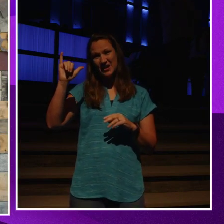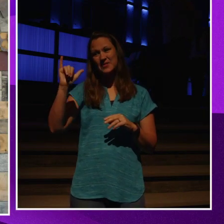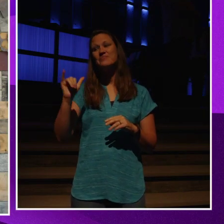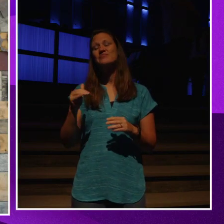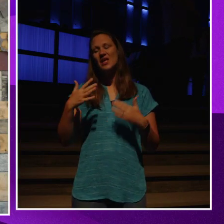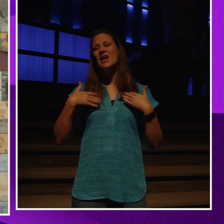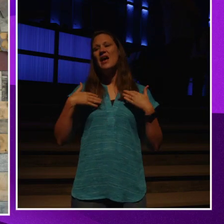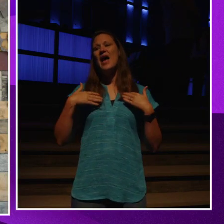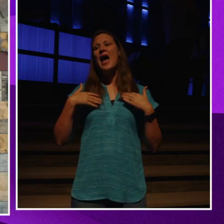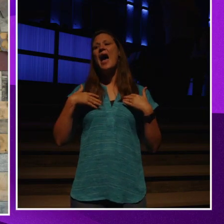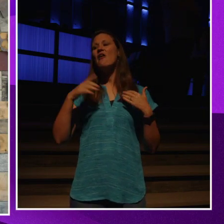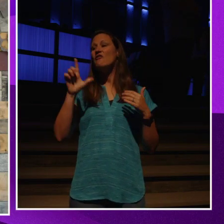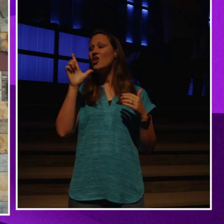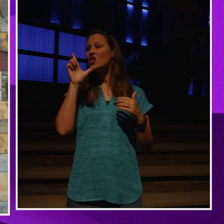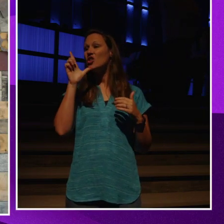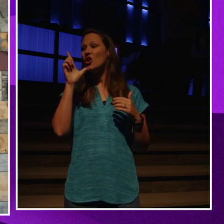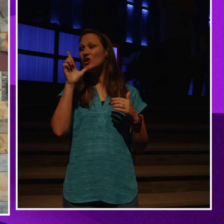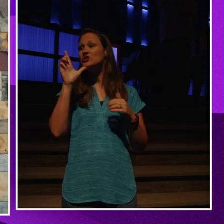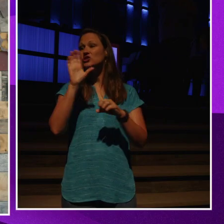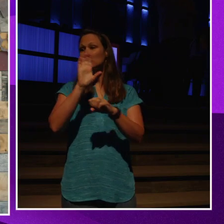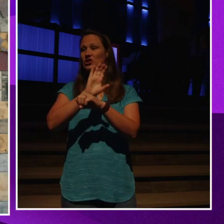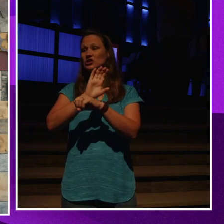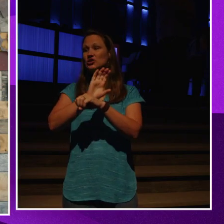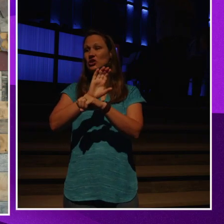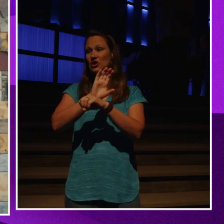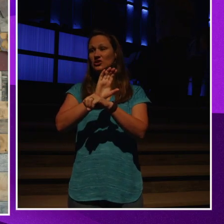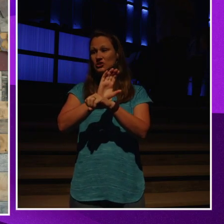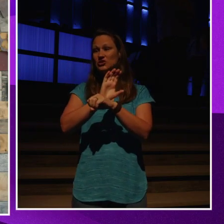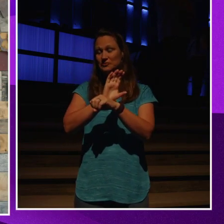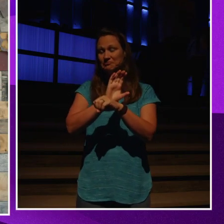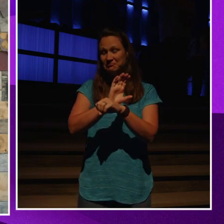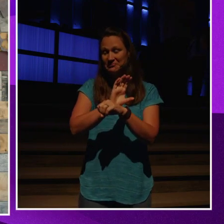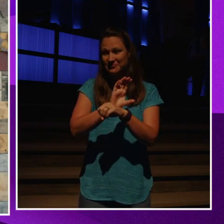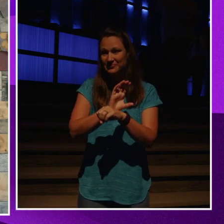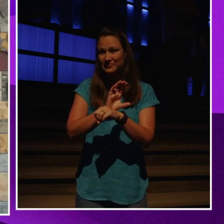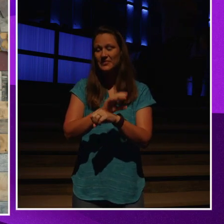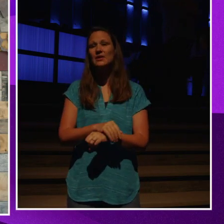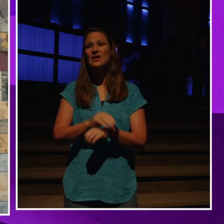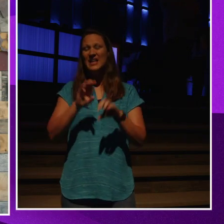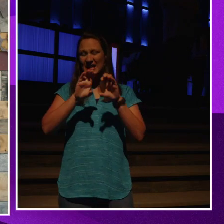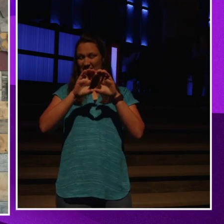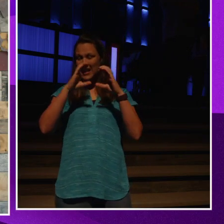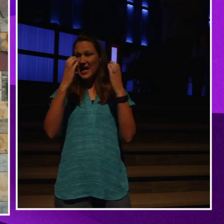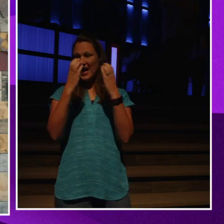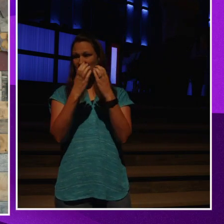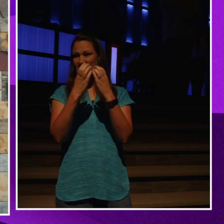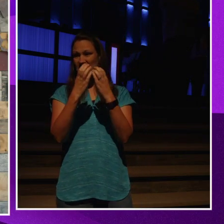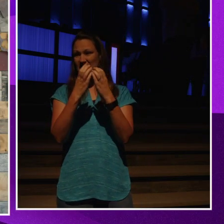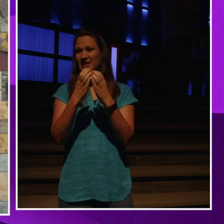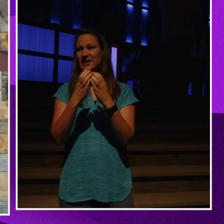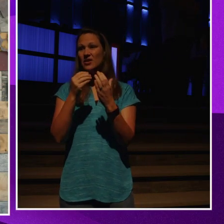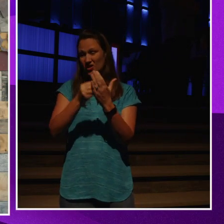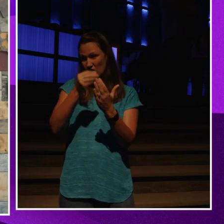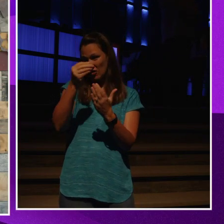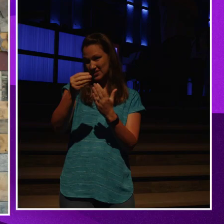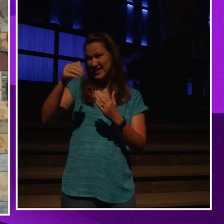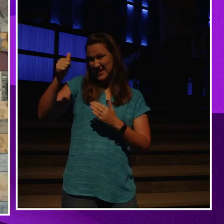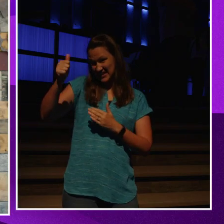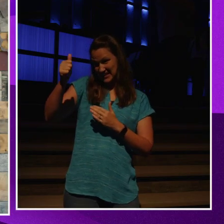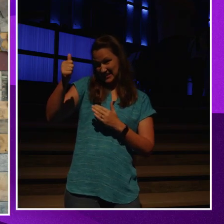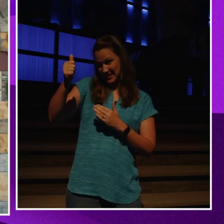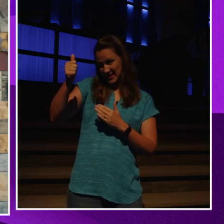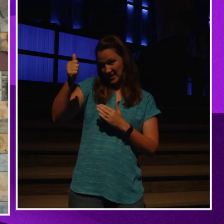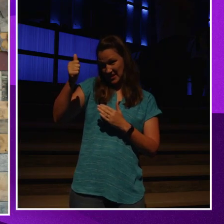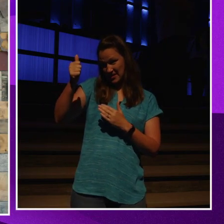be Stan Young, and our meal will be provided by Adam's Catfish, and the cost will be $10 per person. You can sign up for this time